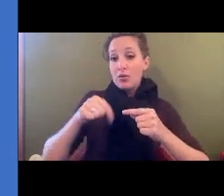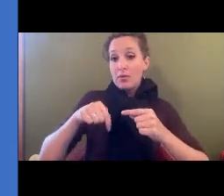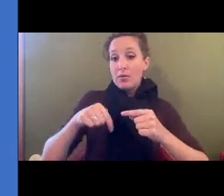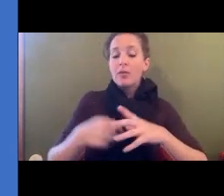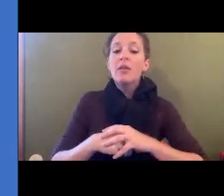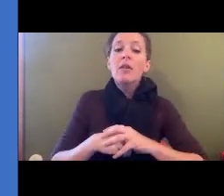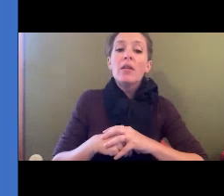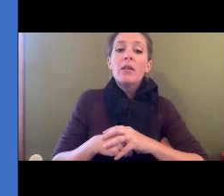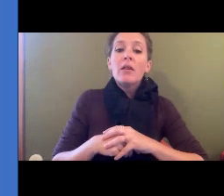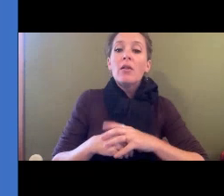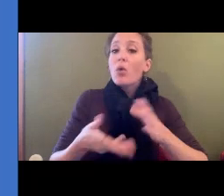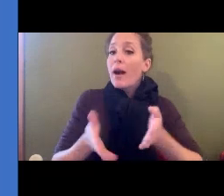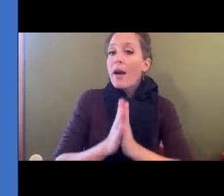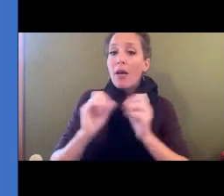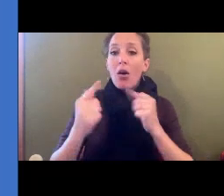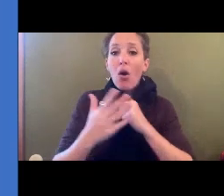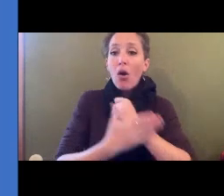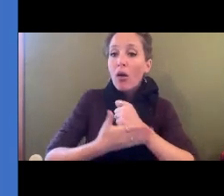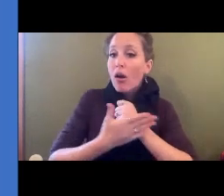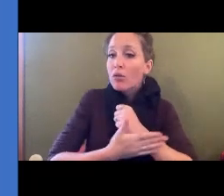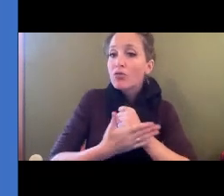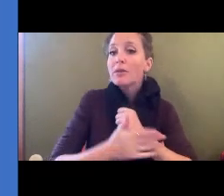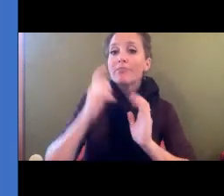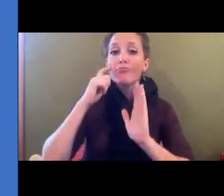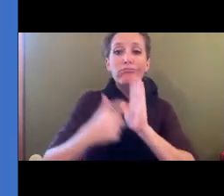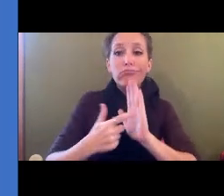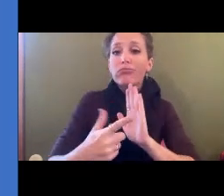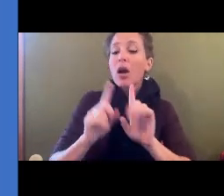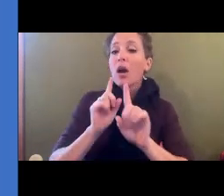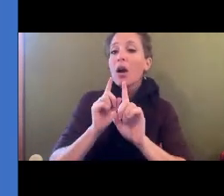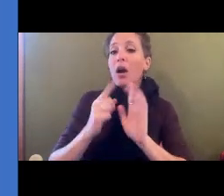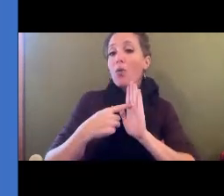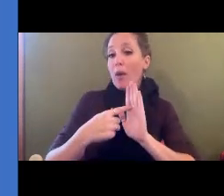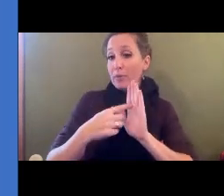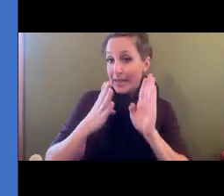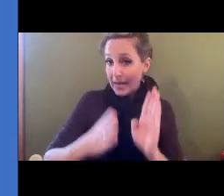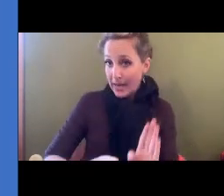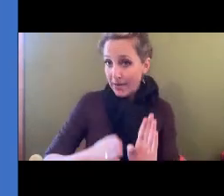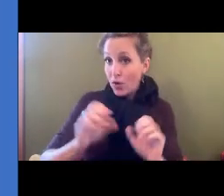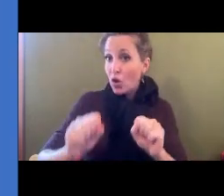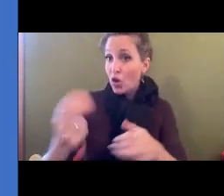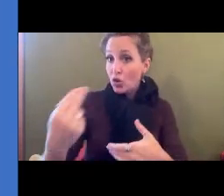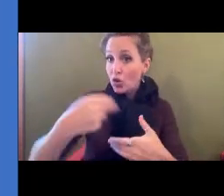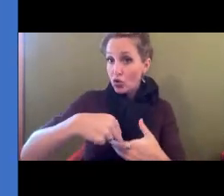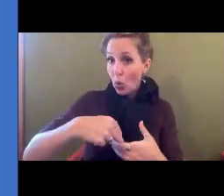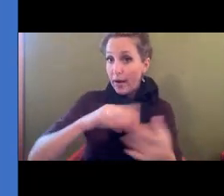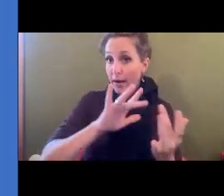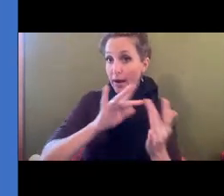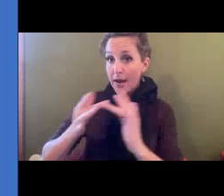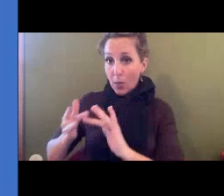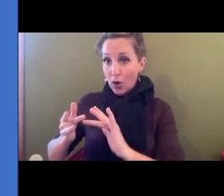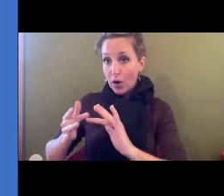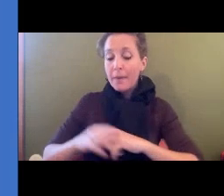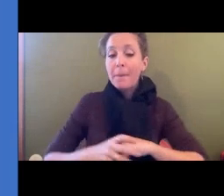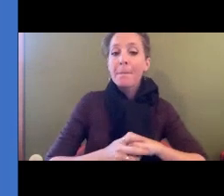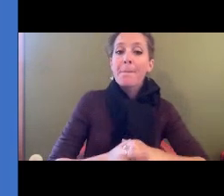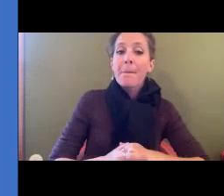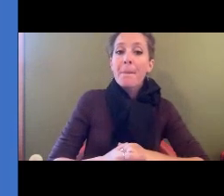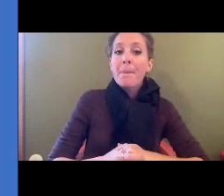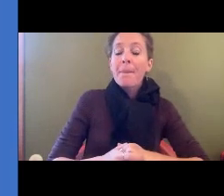countries to indicate a representative that could join a network